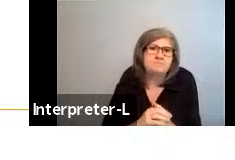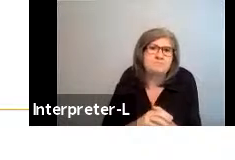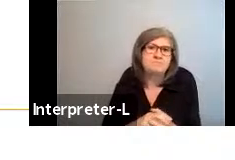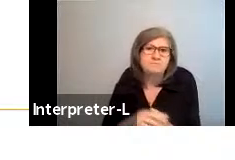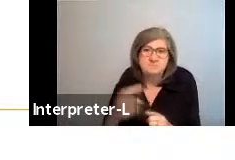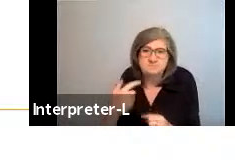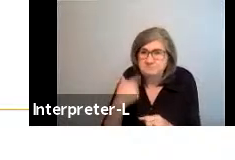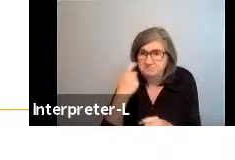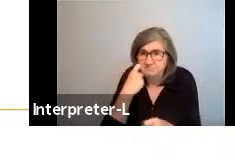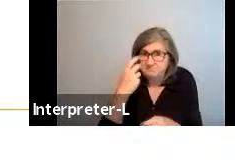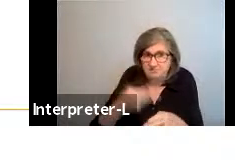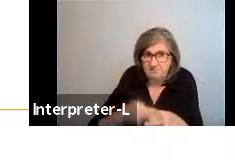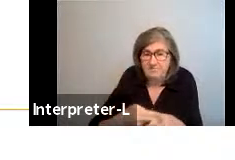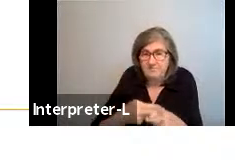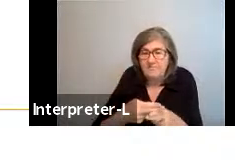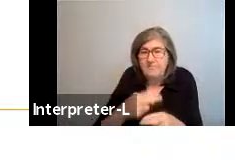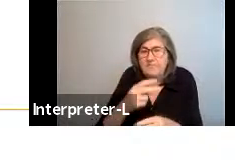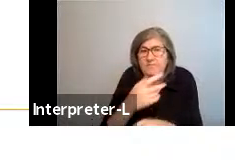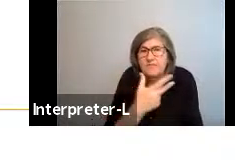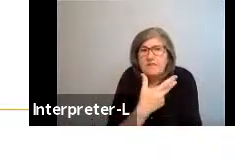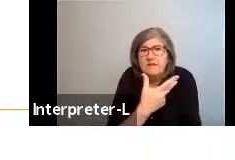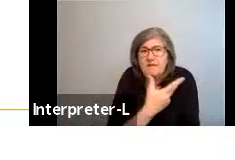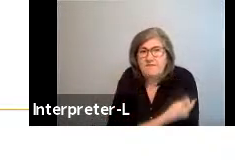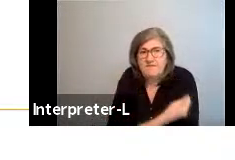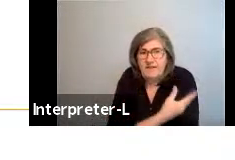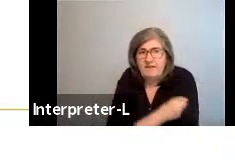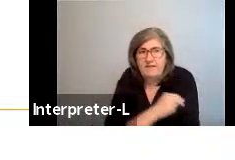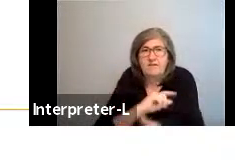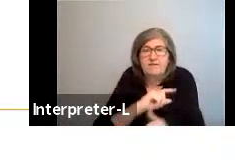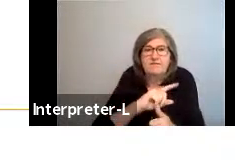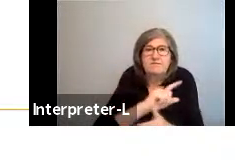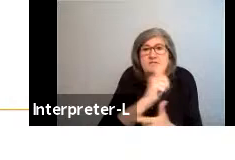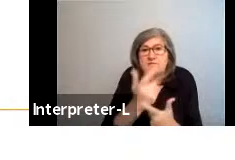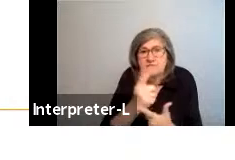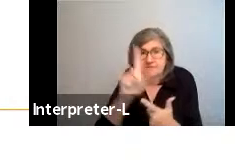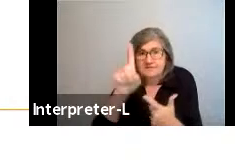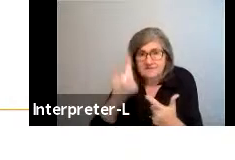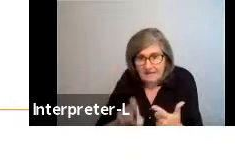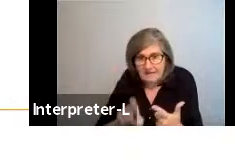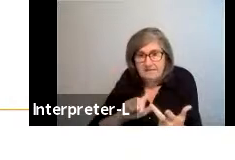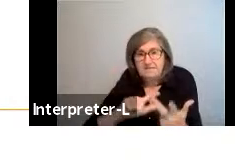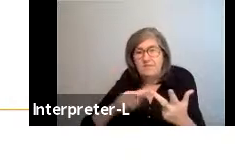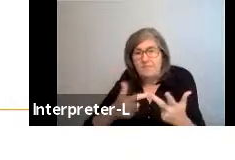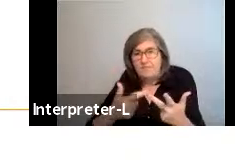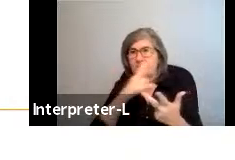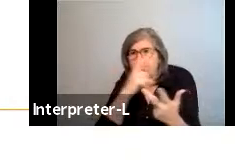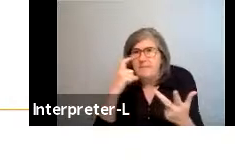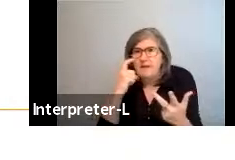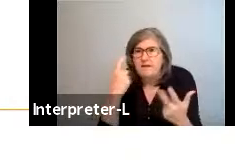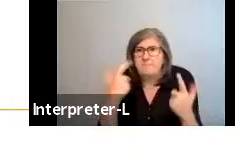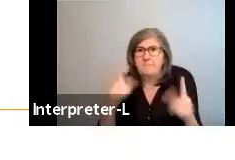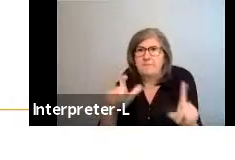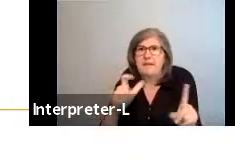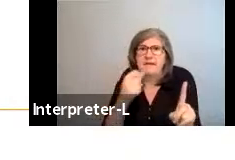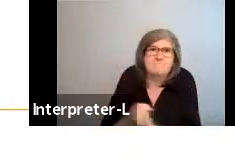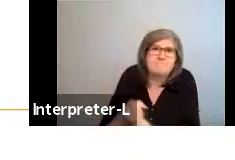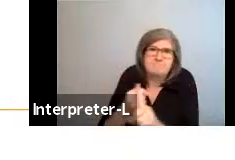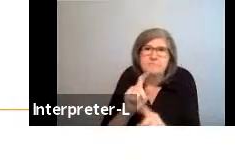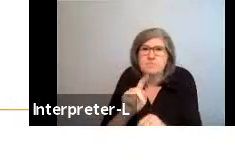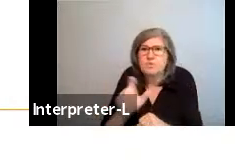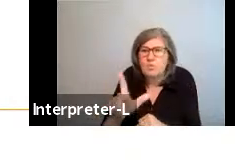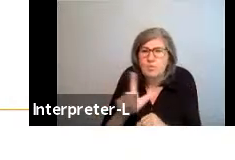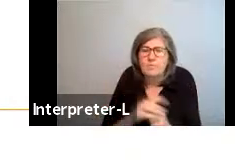I'd mentioned vaccination first, testing next, and masking is the three major tools. So